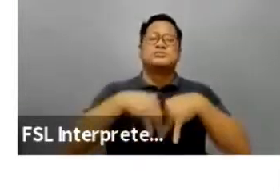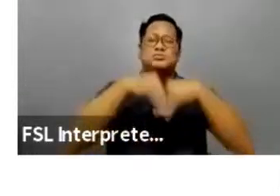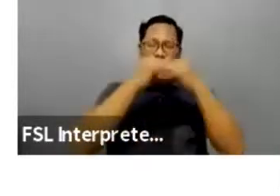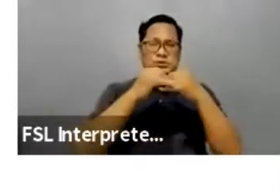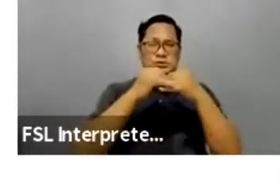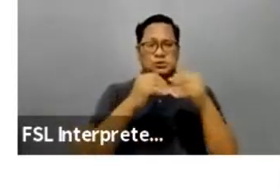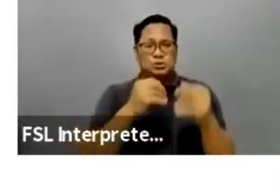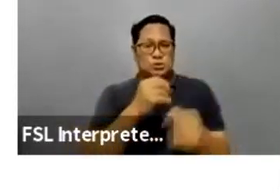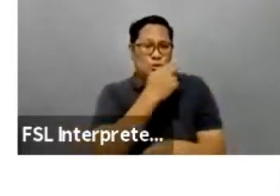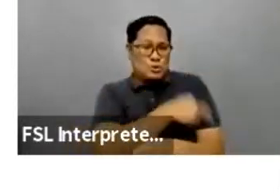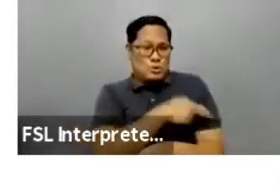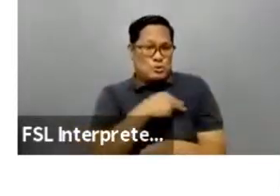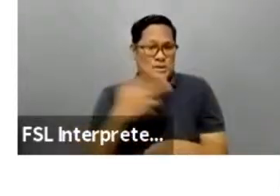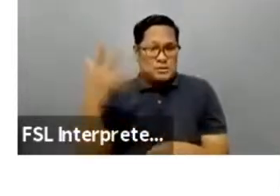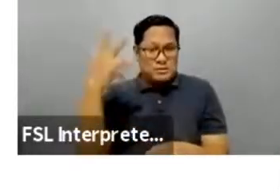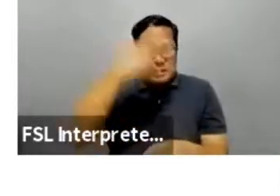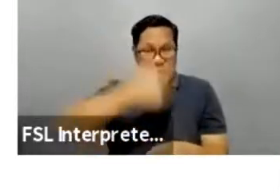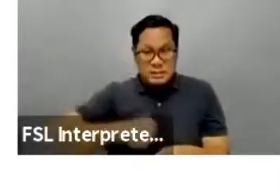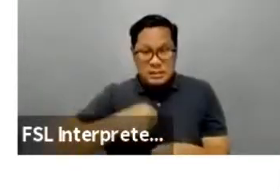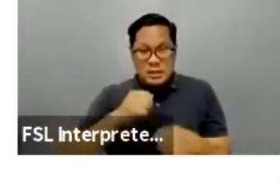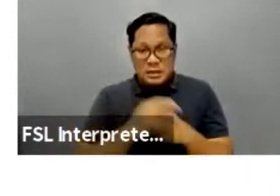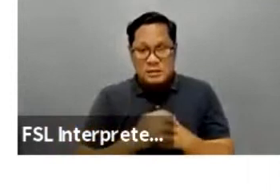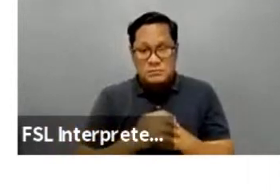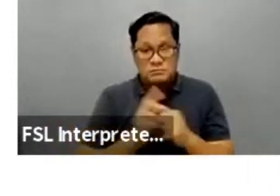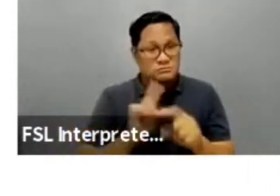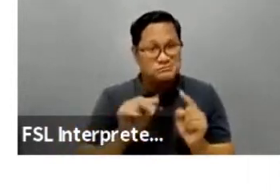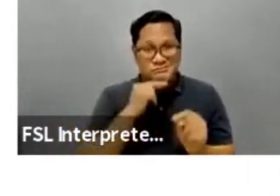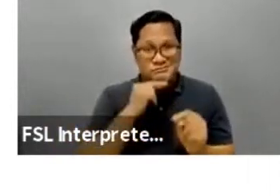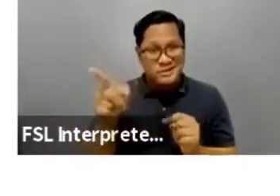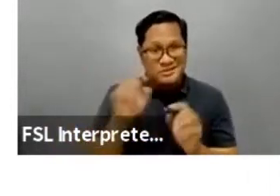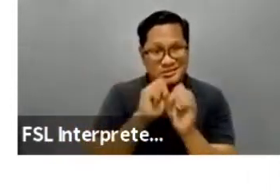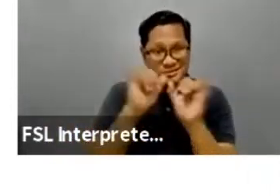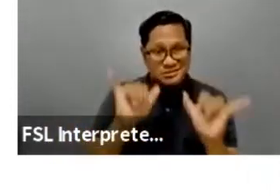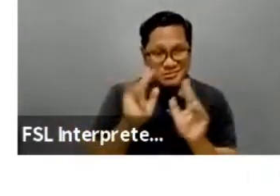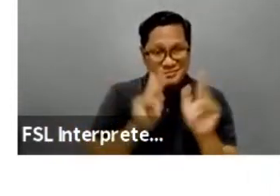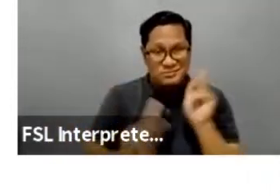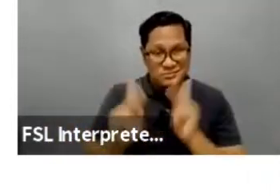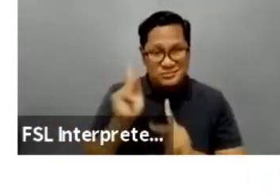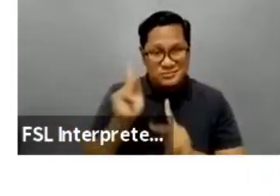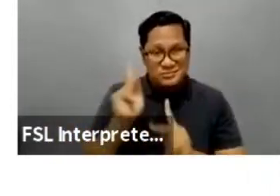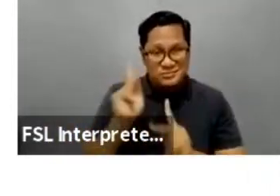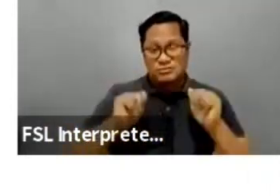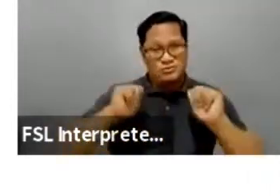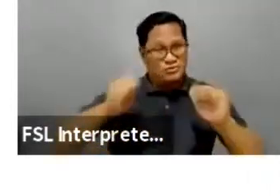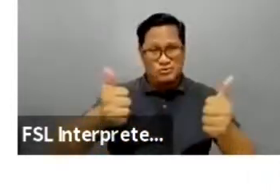hospital somewhere, but not have the system perform any better.